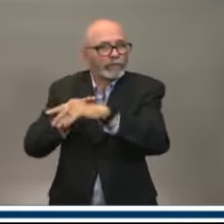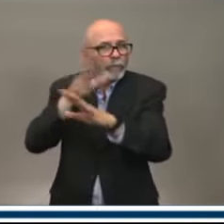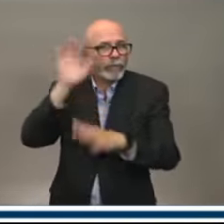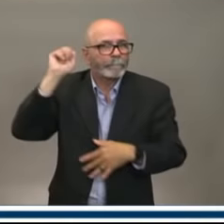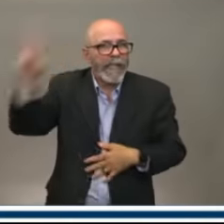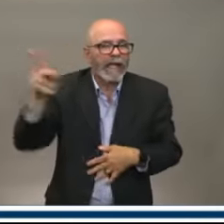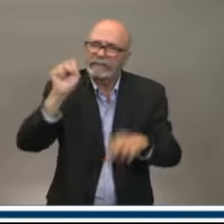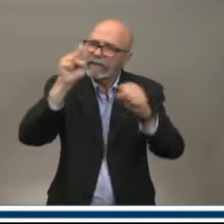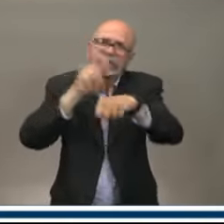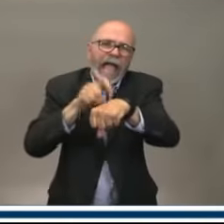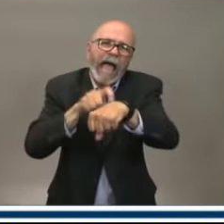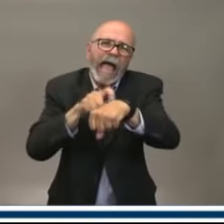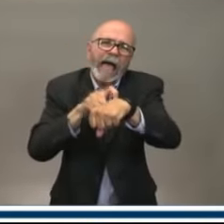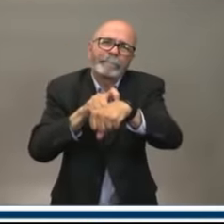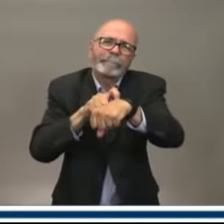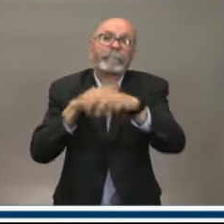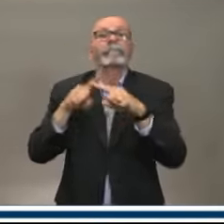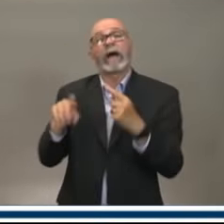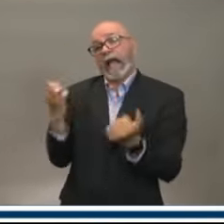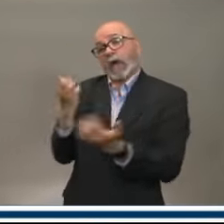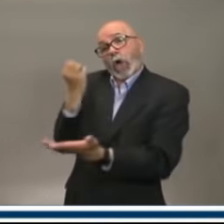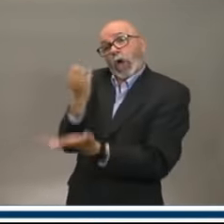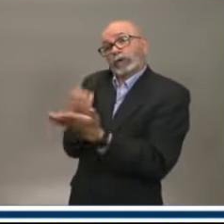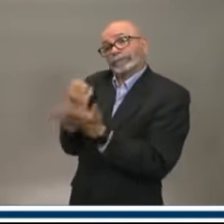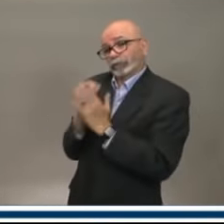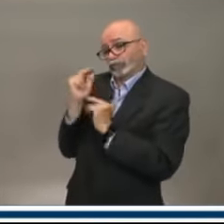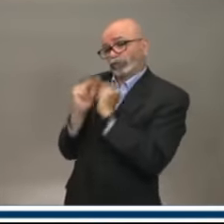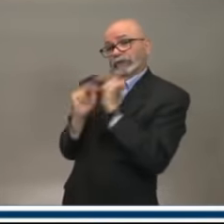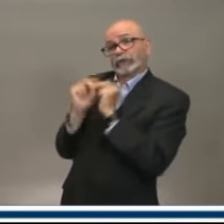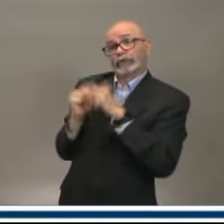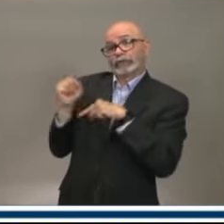side of our economy, we continue to make those investments